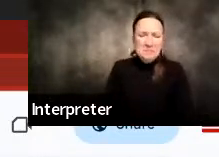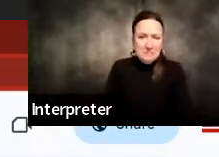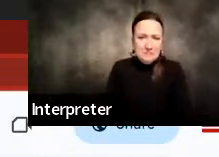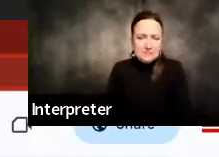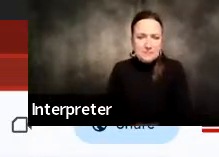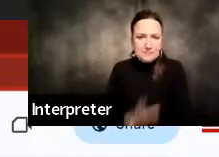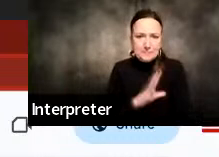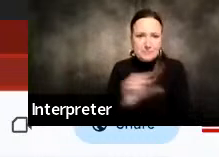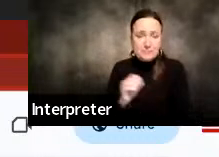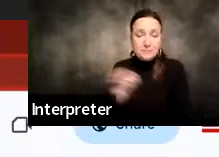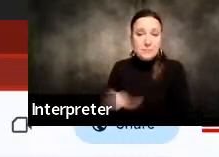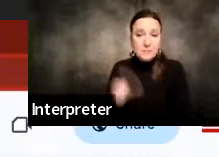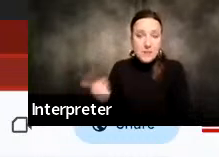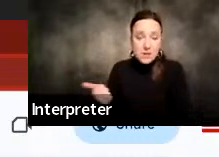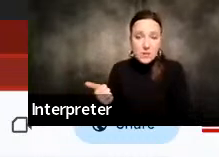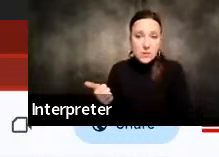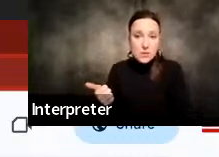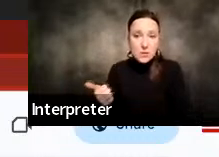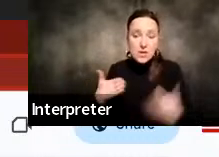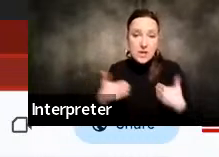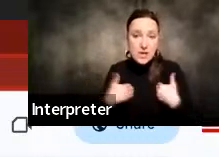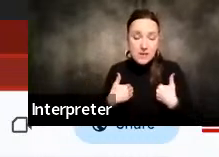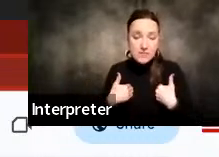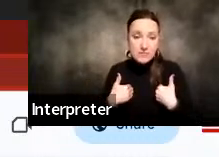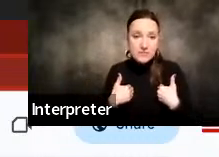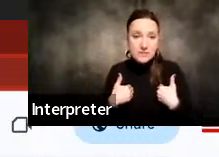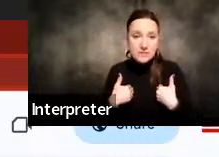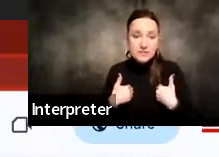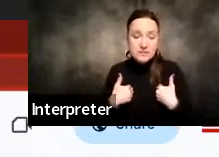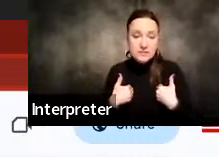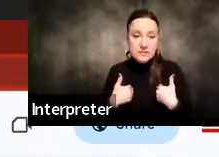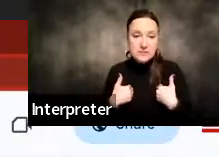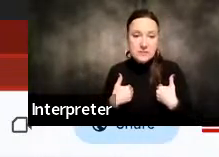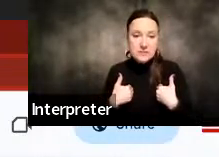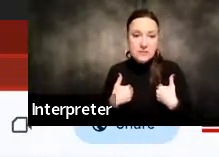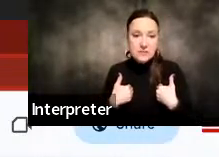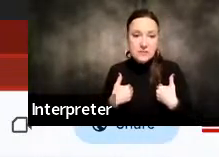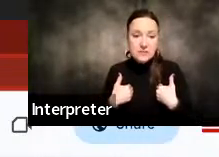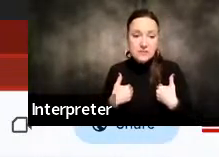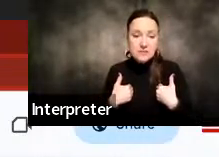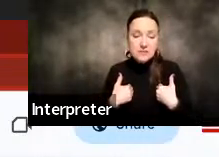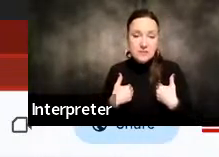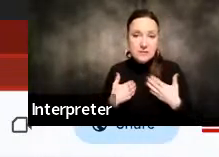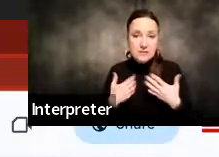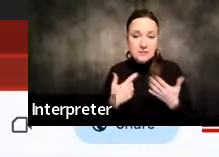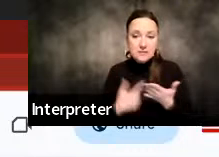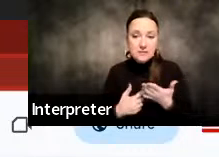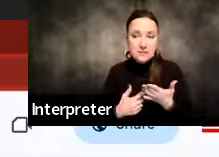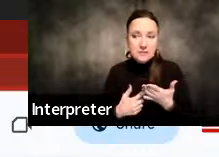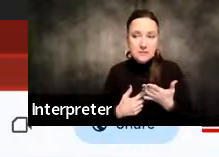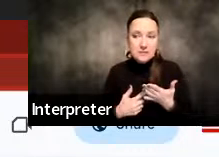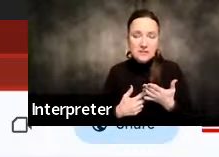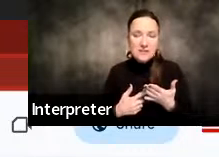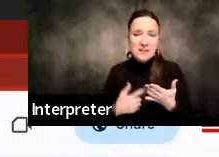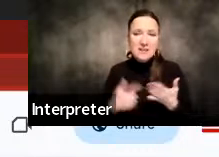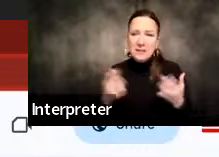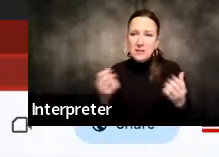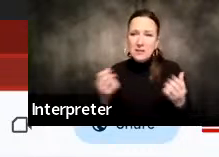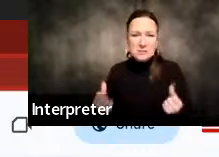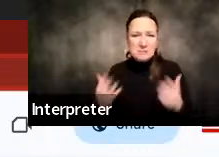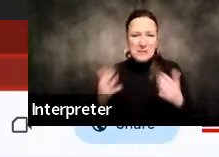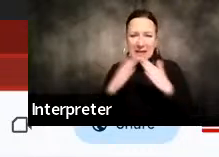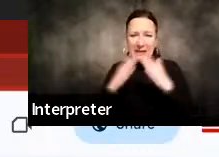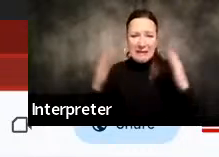Other things that I have to get to would be a lot of abandoned